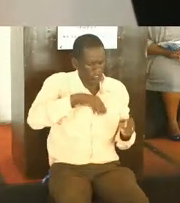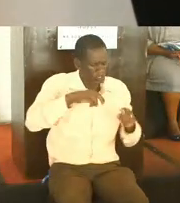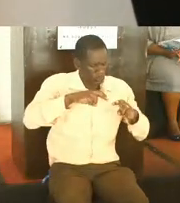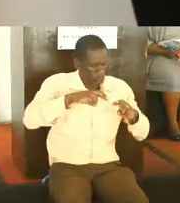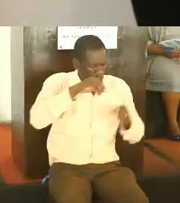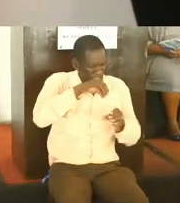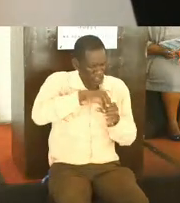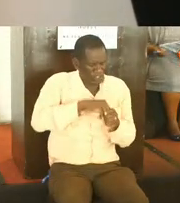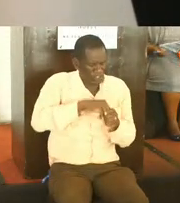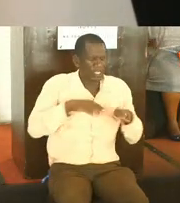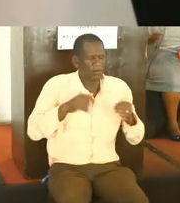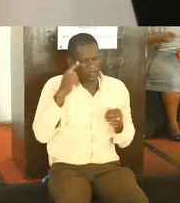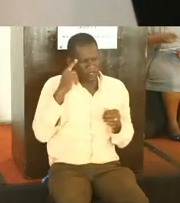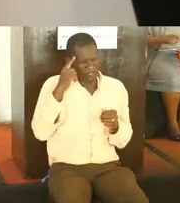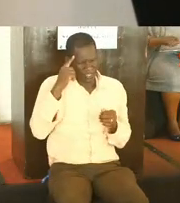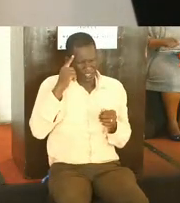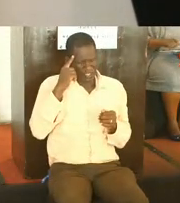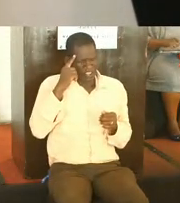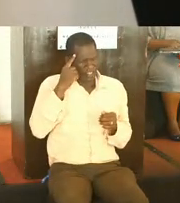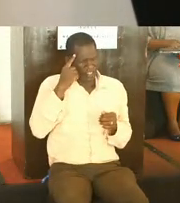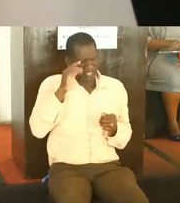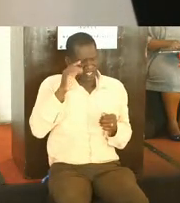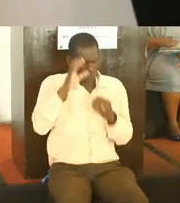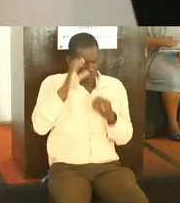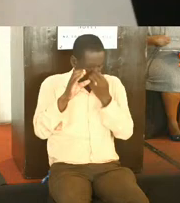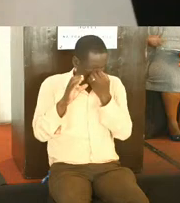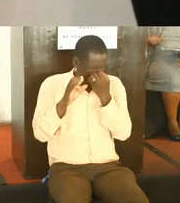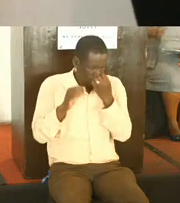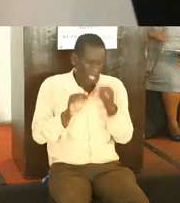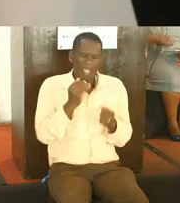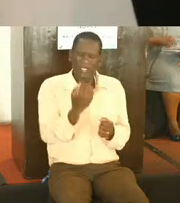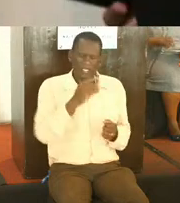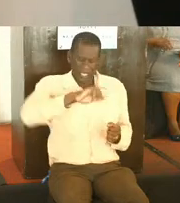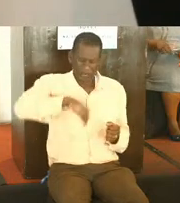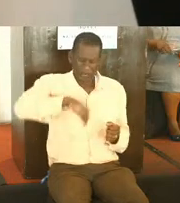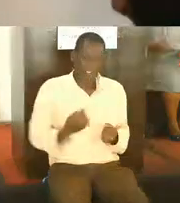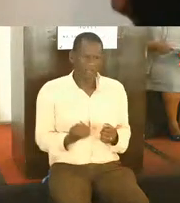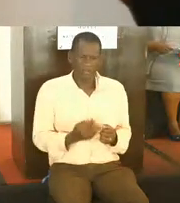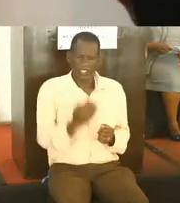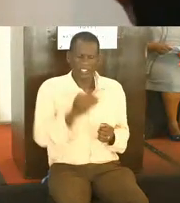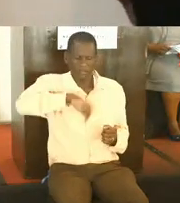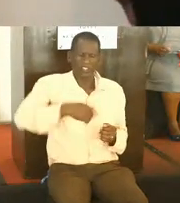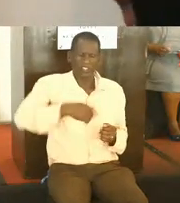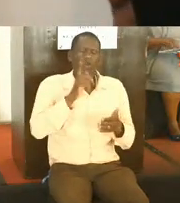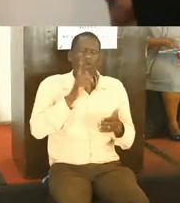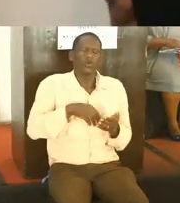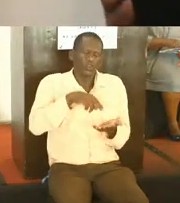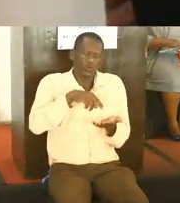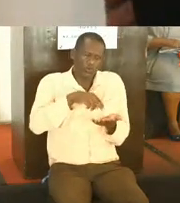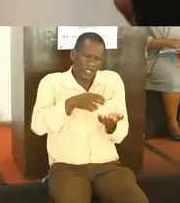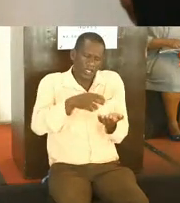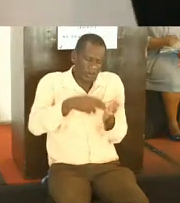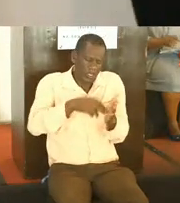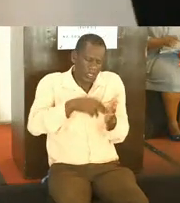invest in thinking in thinking out our Concepts in asking ourselves what do we mean by that how did we get there